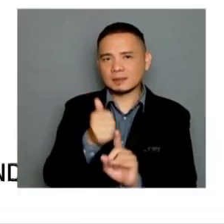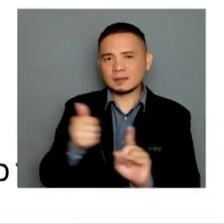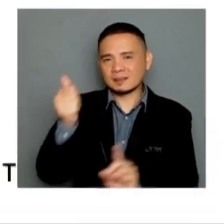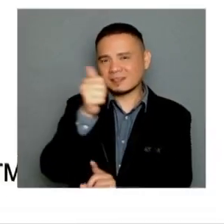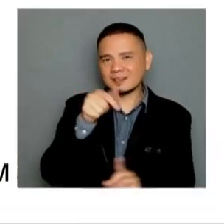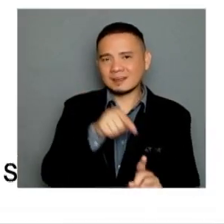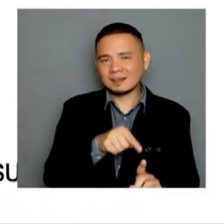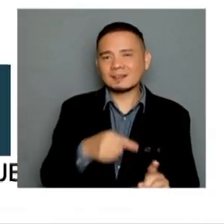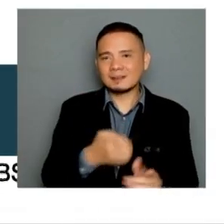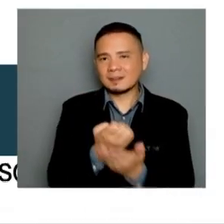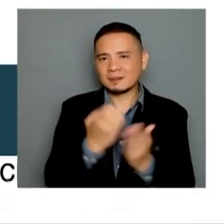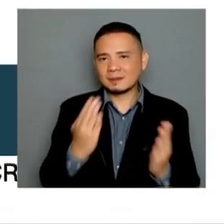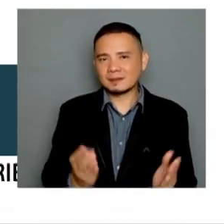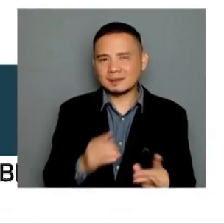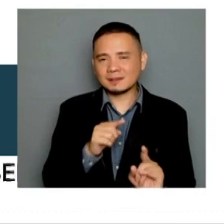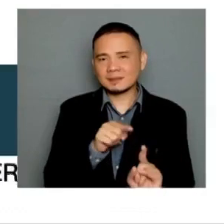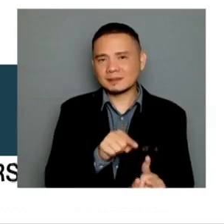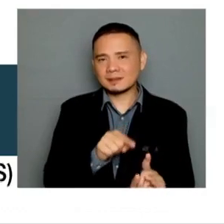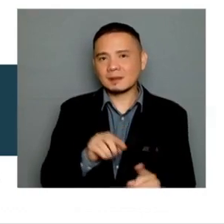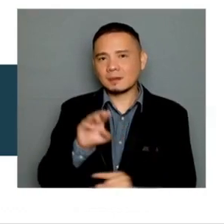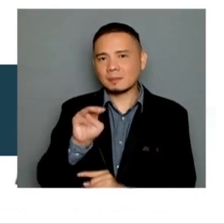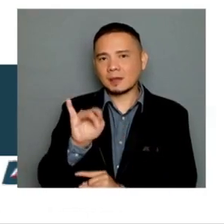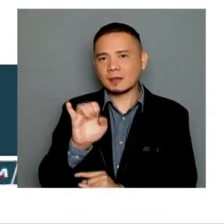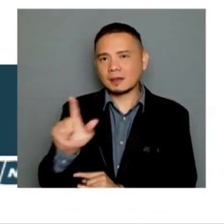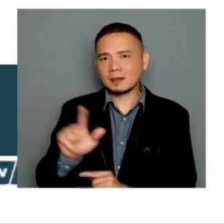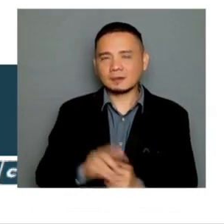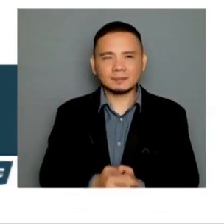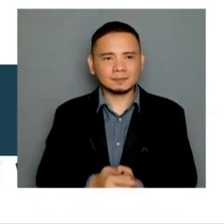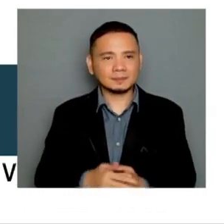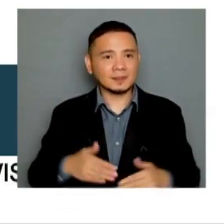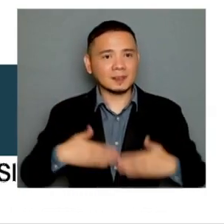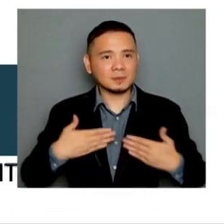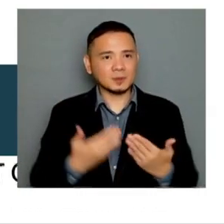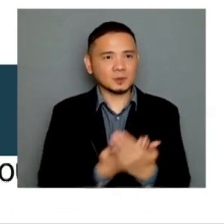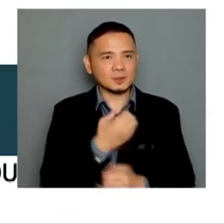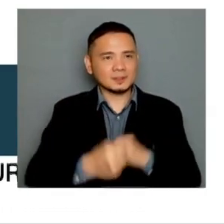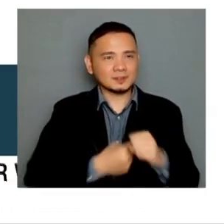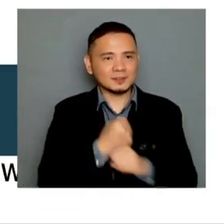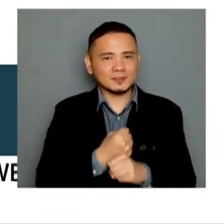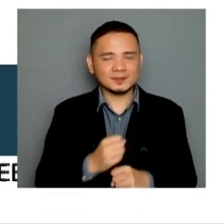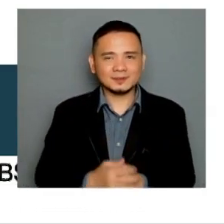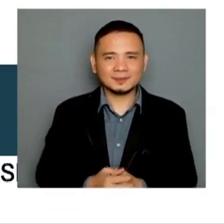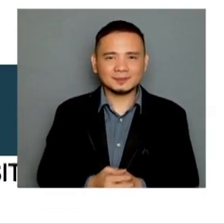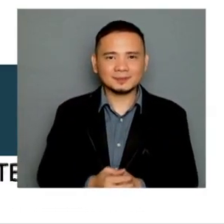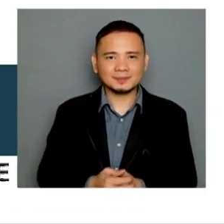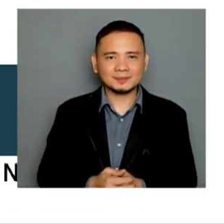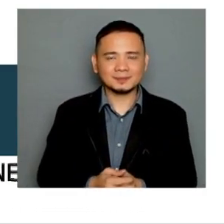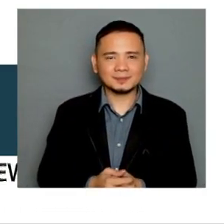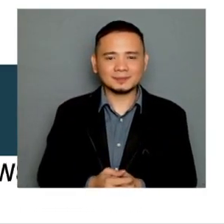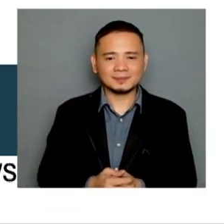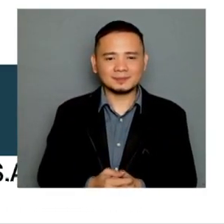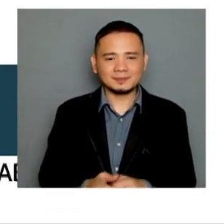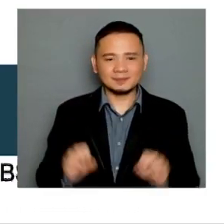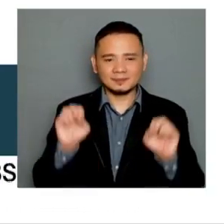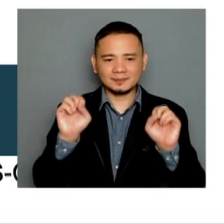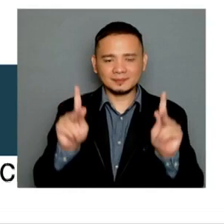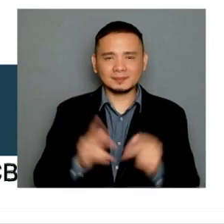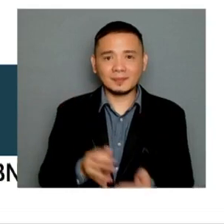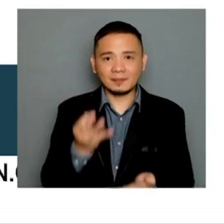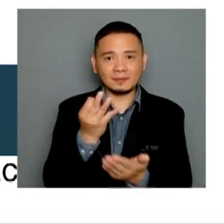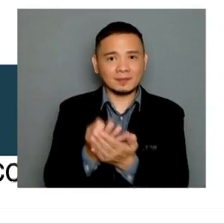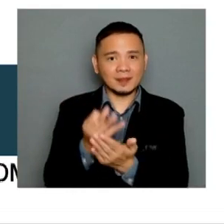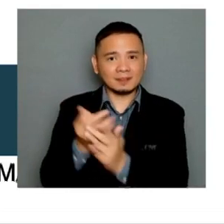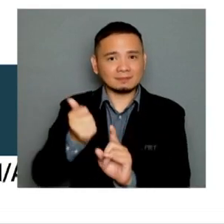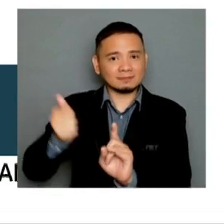Mike, Happy New Year to you. Thanks for joining us today. Hi, Happy New Year, Carmina and your viewers. Thank you for having me. All right, so the Finance Secretary painting